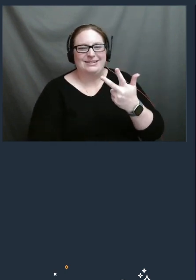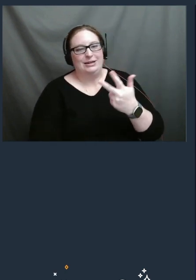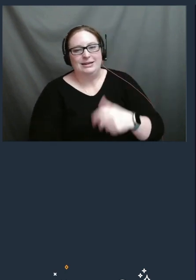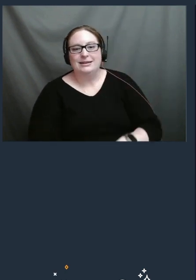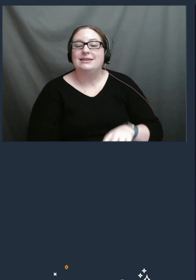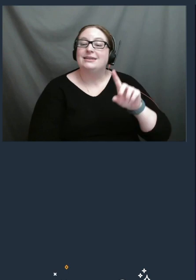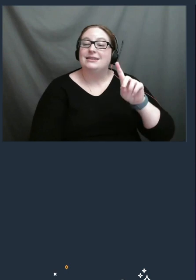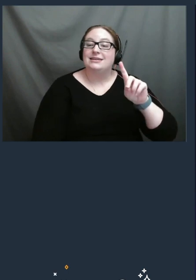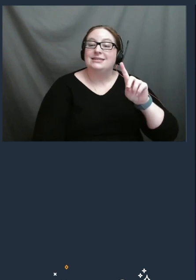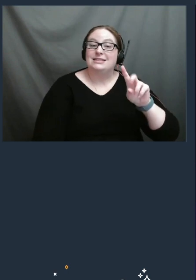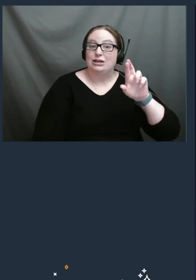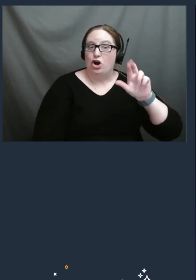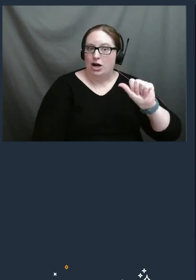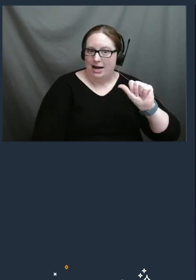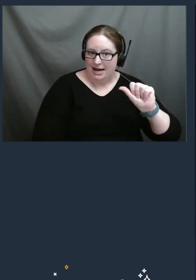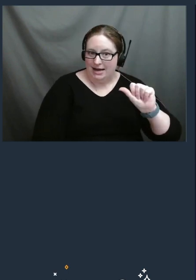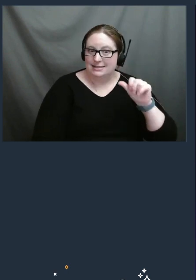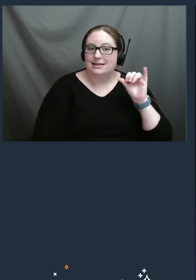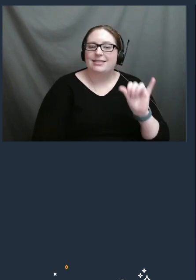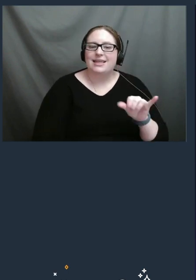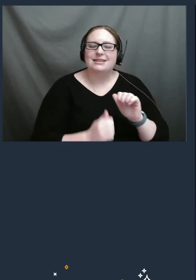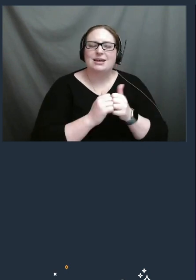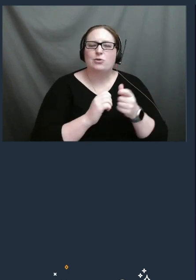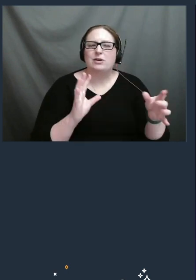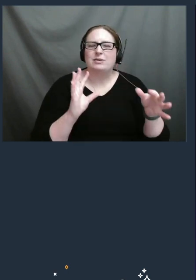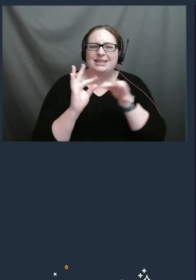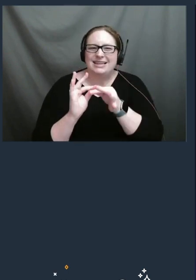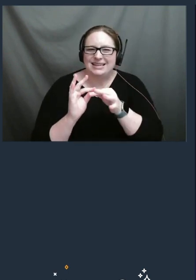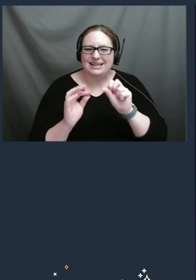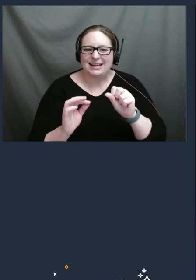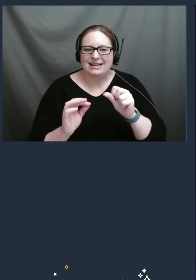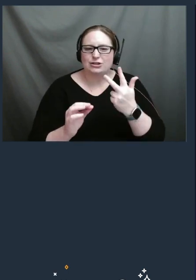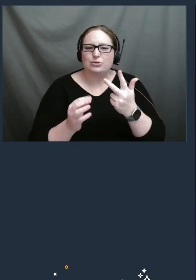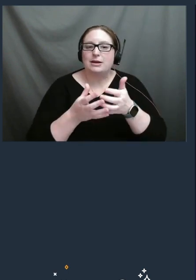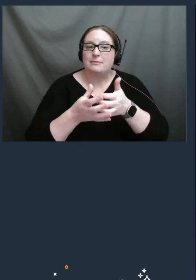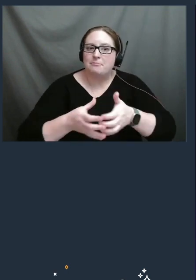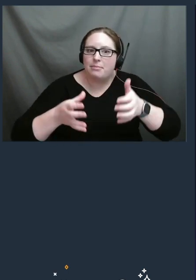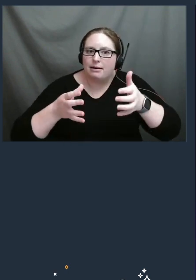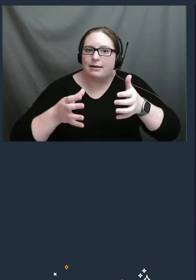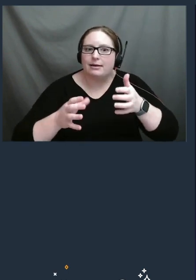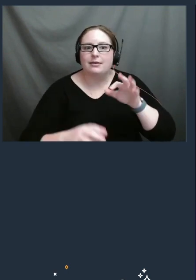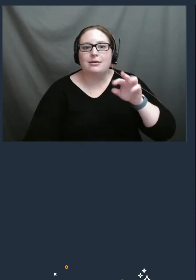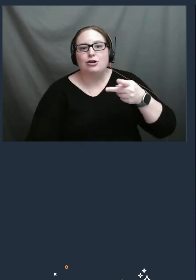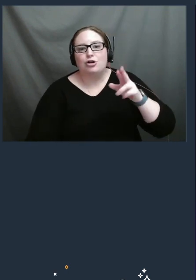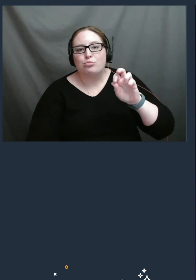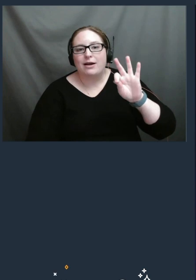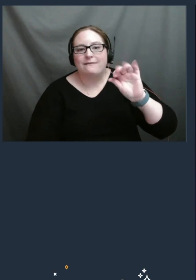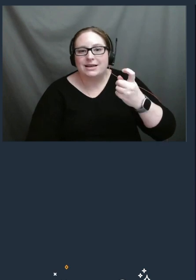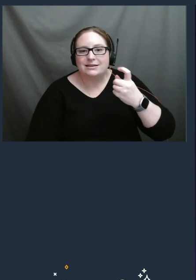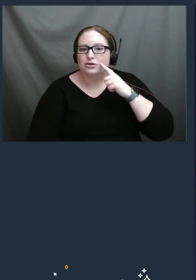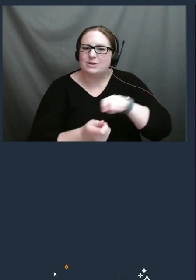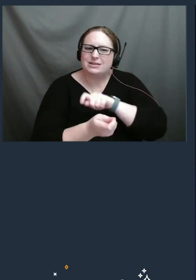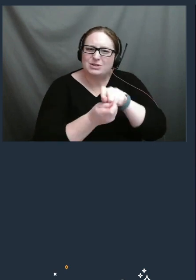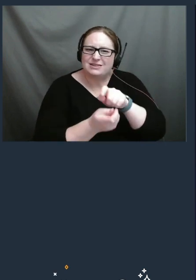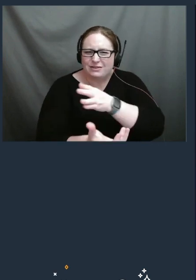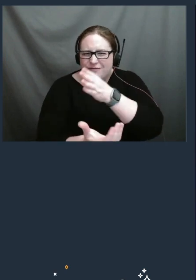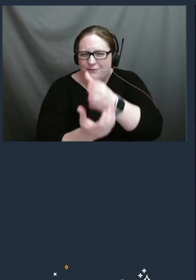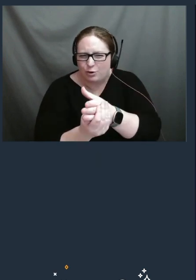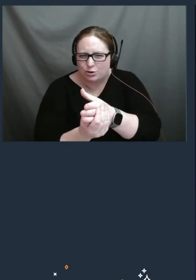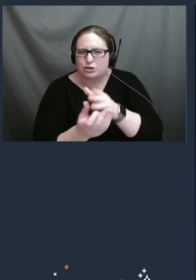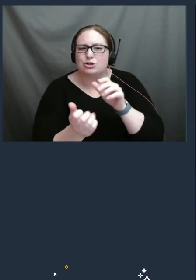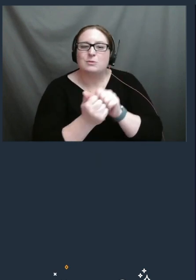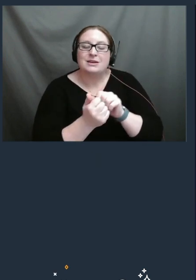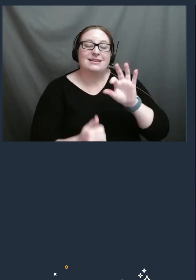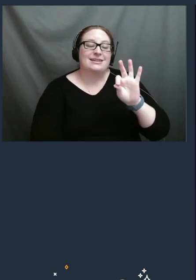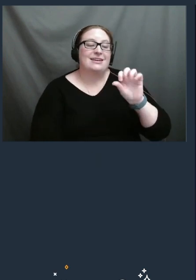or DRAs, is a way that we can link an S3 bucket or prefix to a specific folder or directory within FSx for Lustre